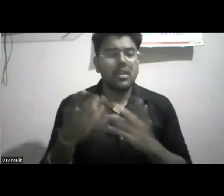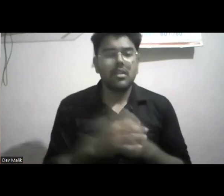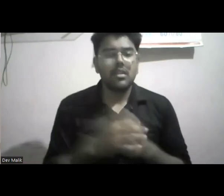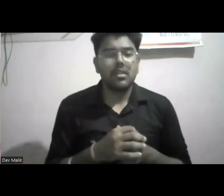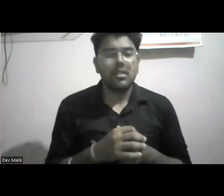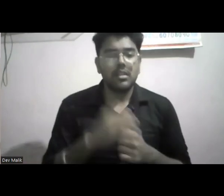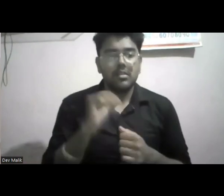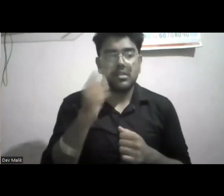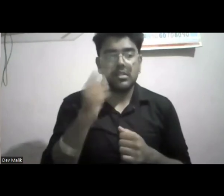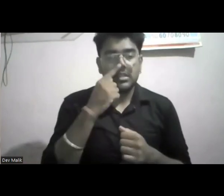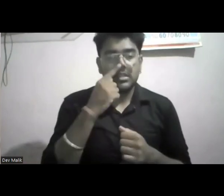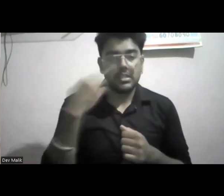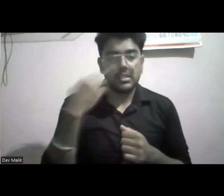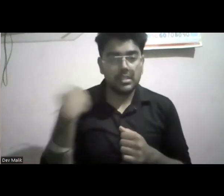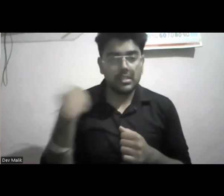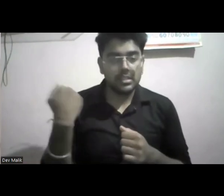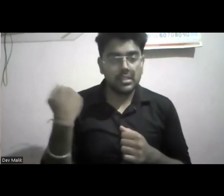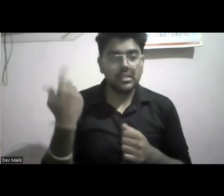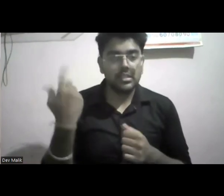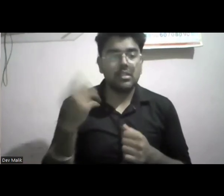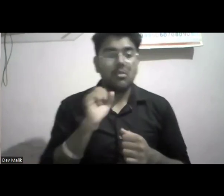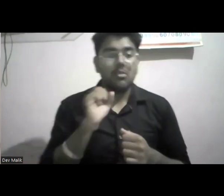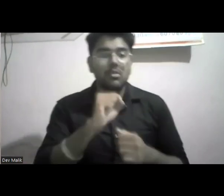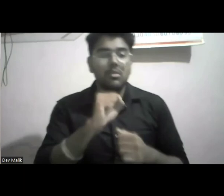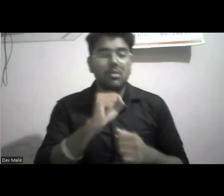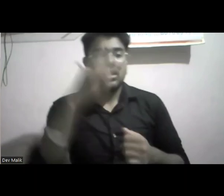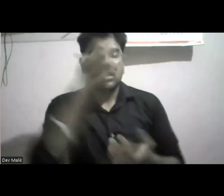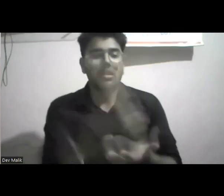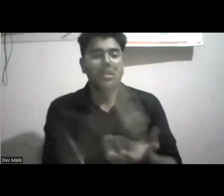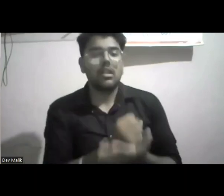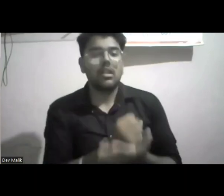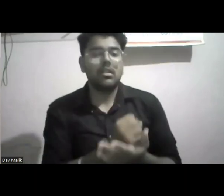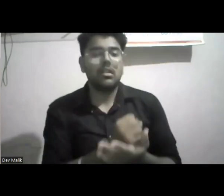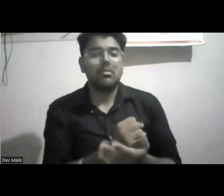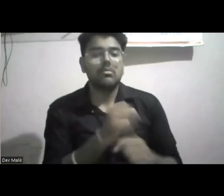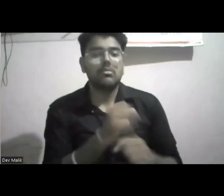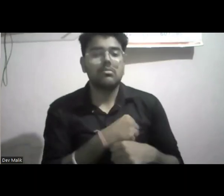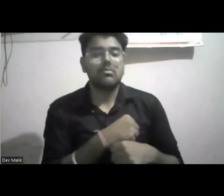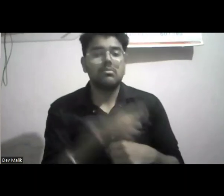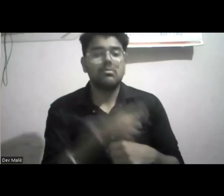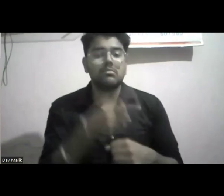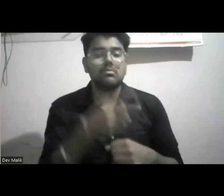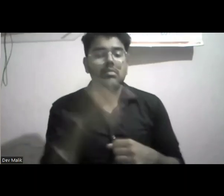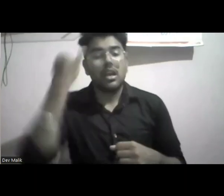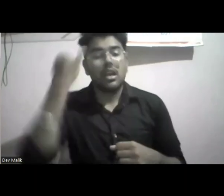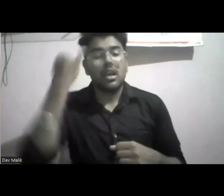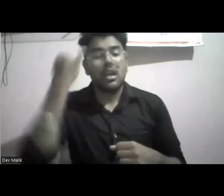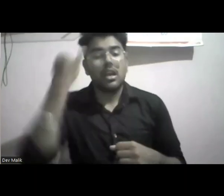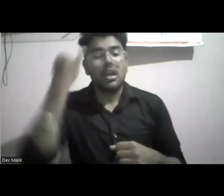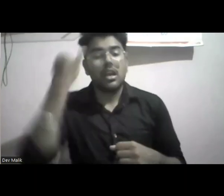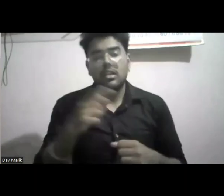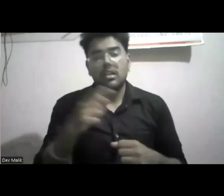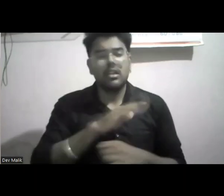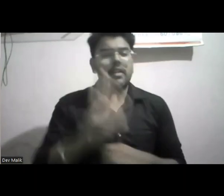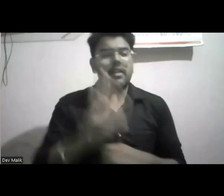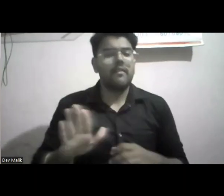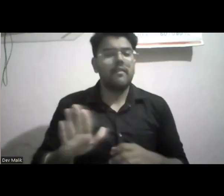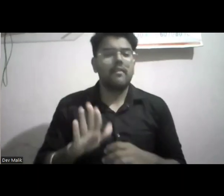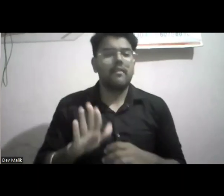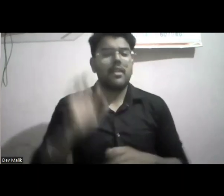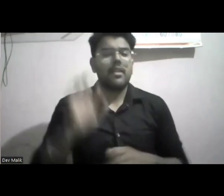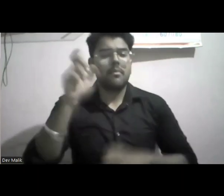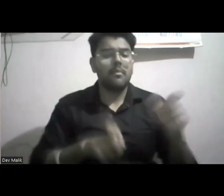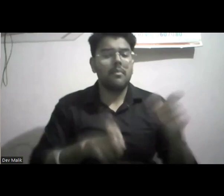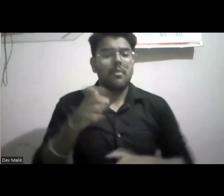you know, taking decisions for her. So this entire idea of agency is never in the hands of the people with mental